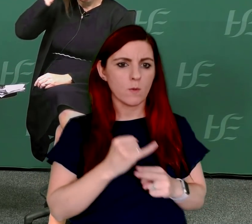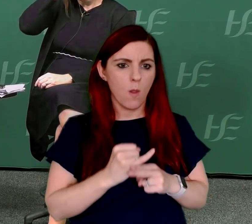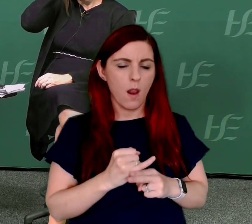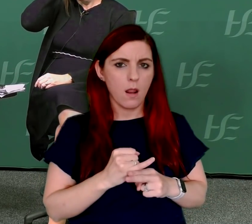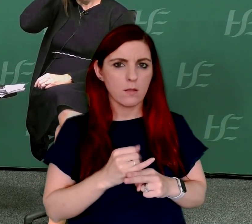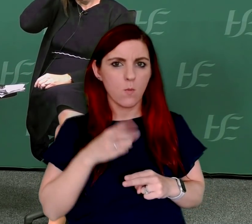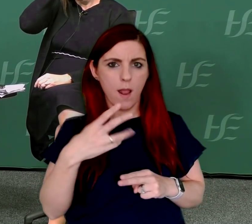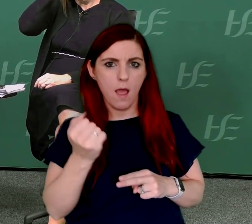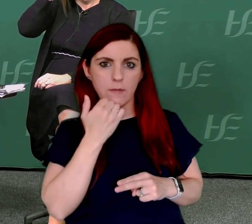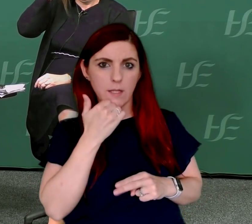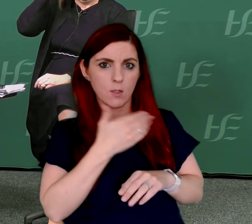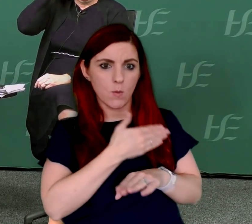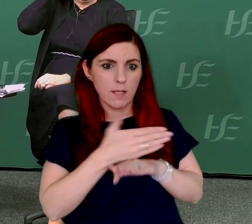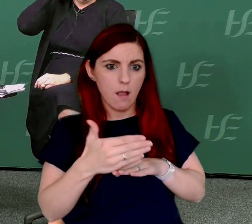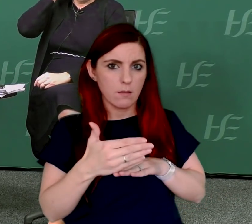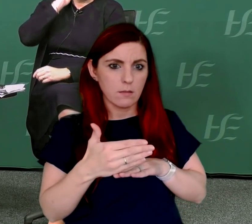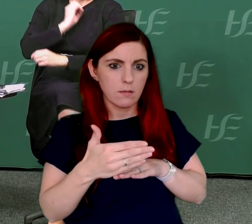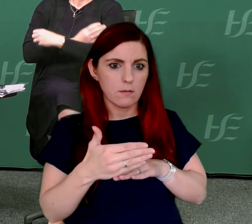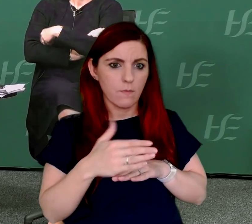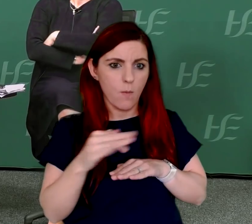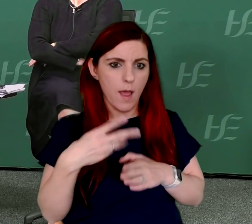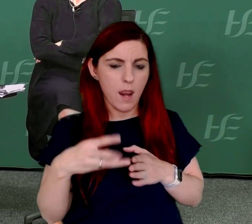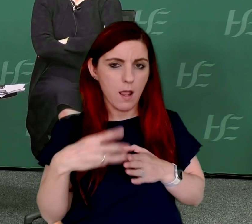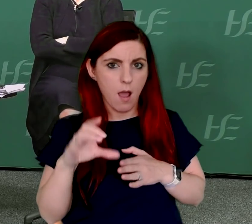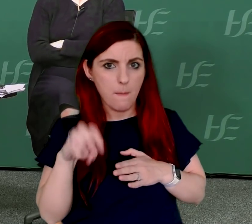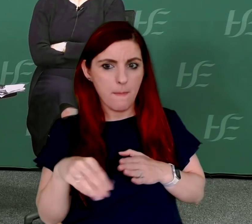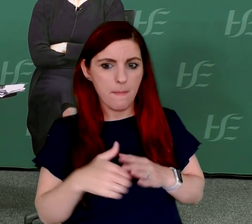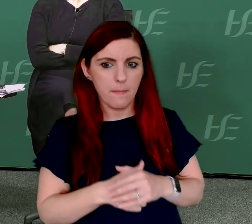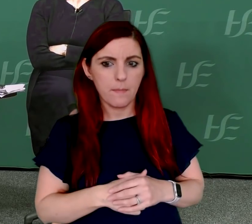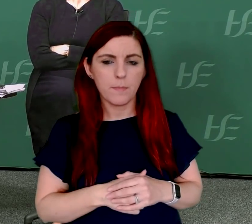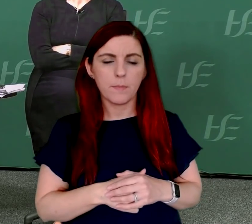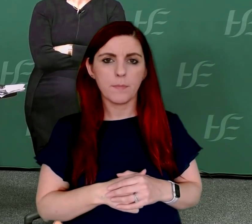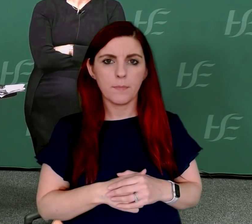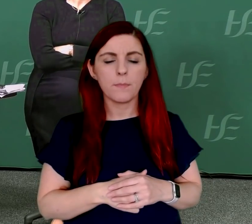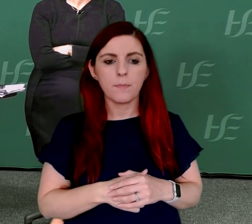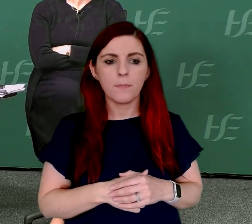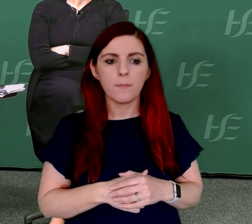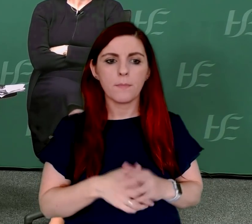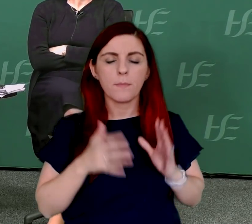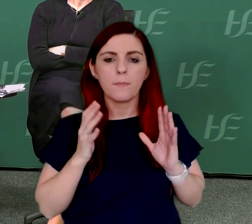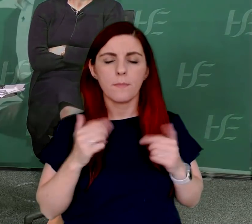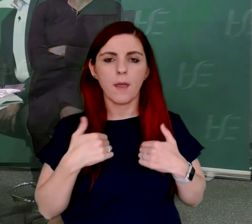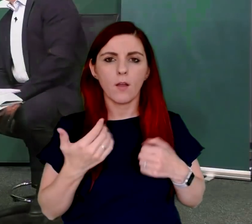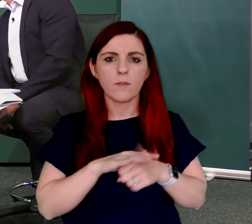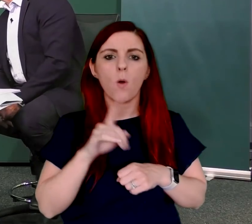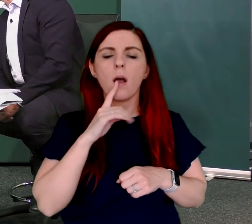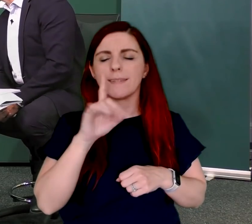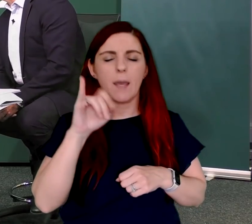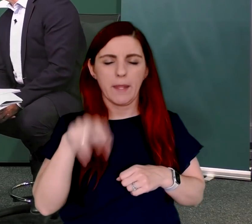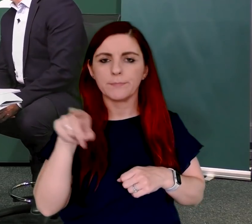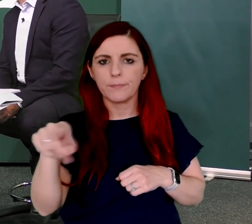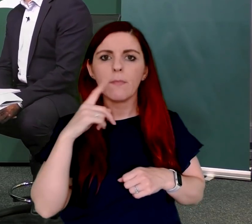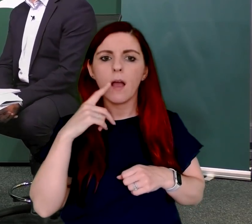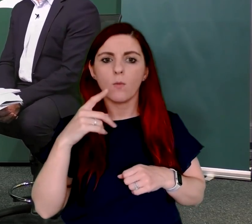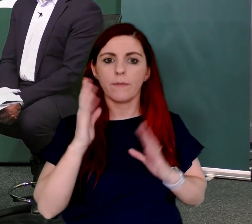test positive from that? Yeah, I can cover that. So what we've rolled out is a solution for all sectors where we capture those